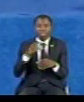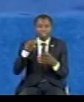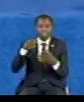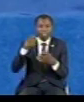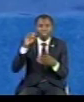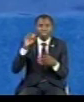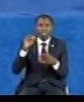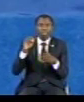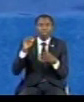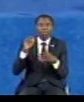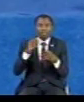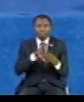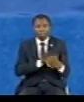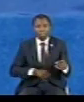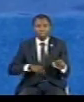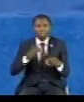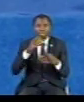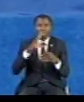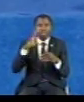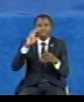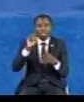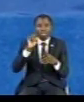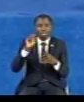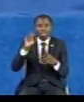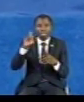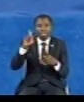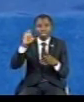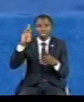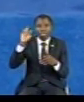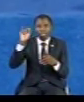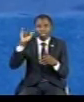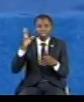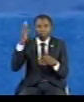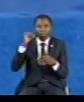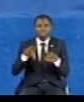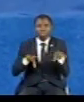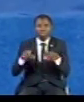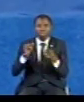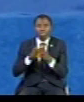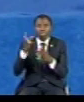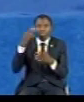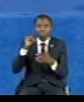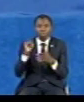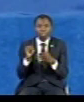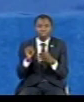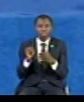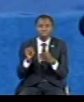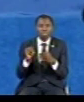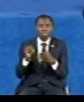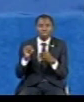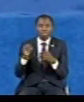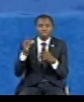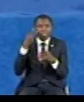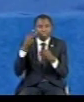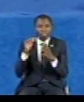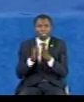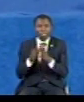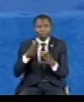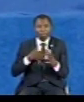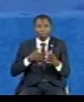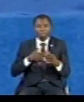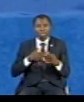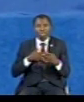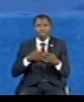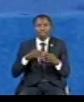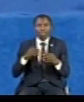blocked. So I was like, in fact, I don't know. We took the film to so many hospitals.